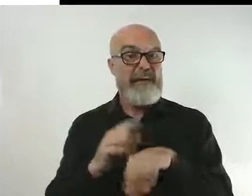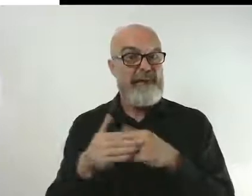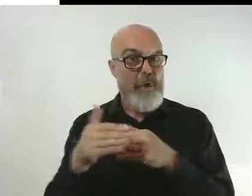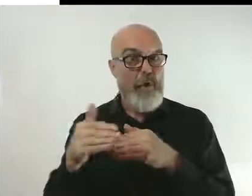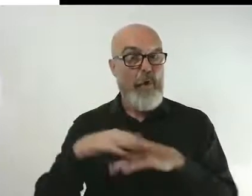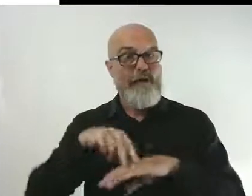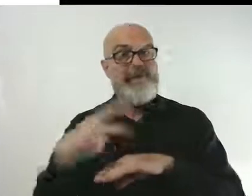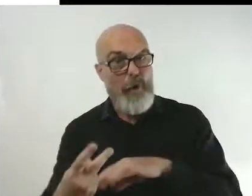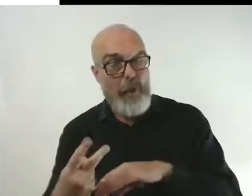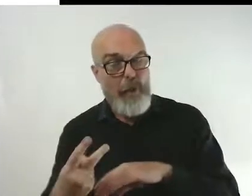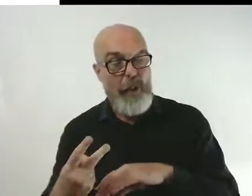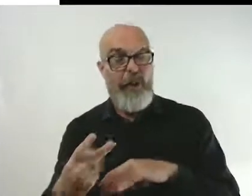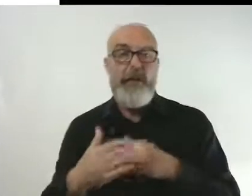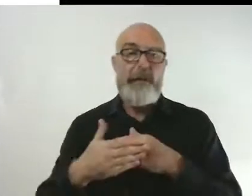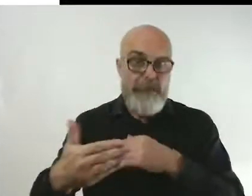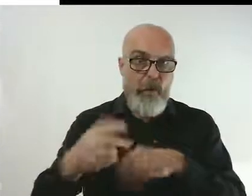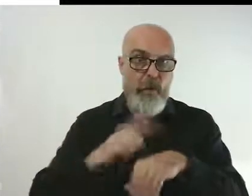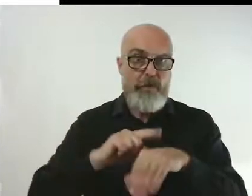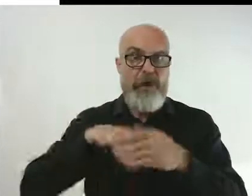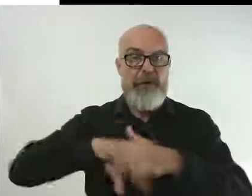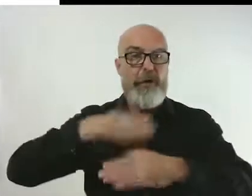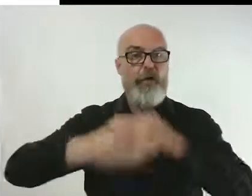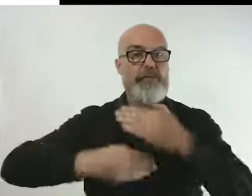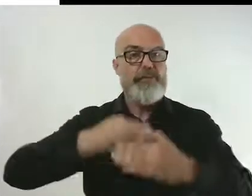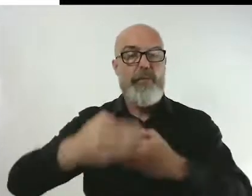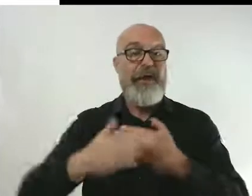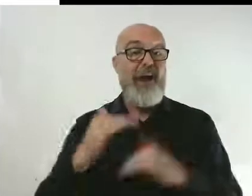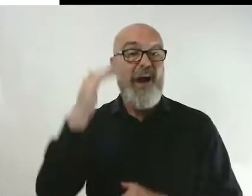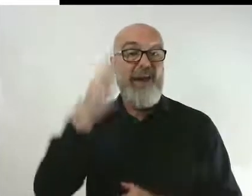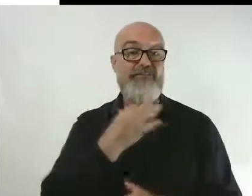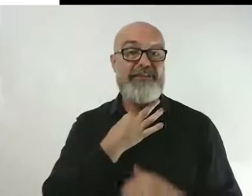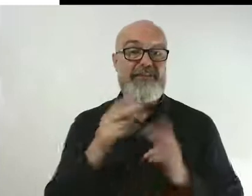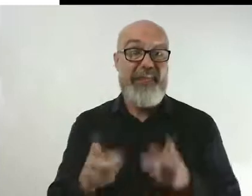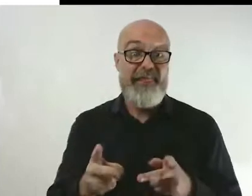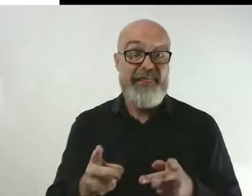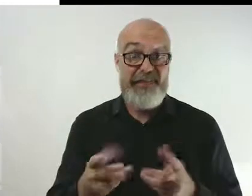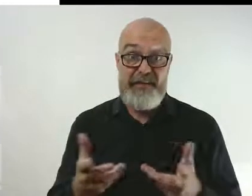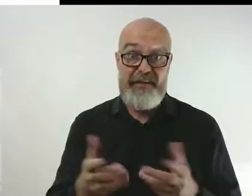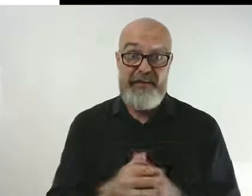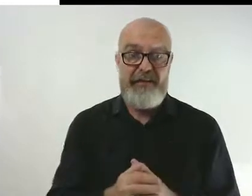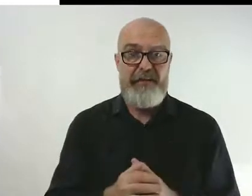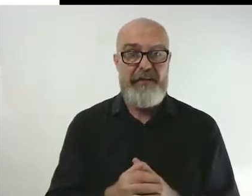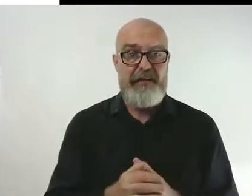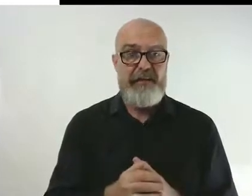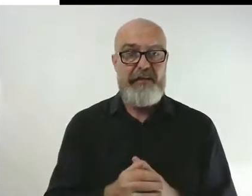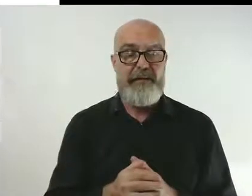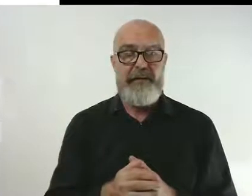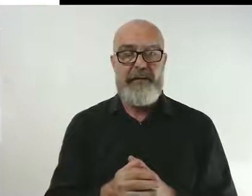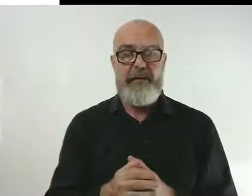falling, 32% increased hospitalization, and greater risk of mortality.